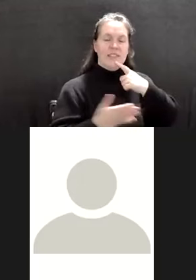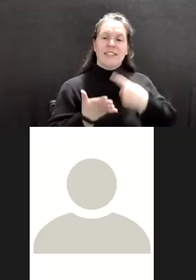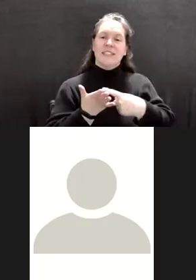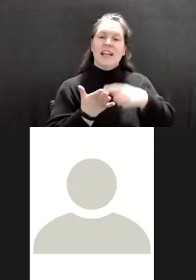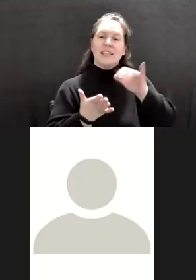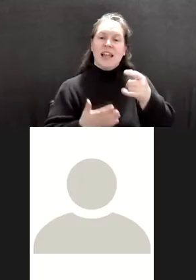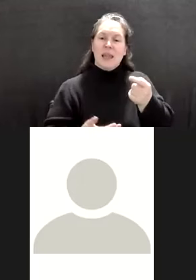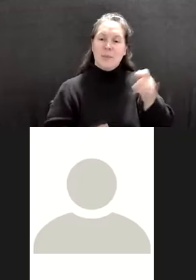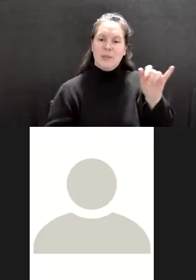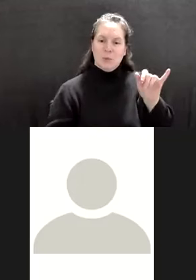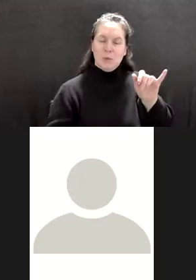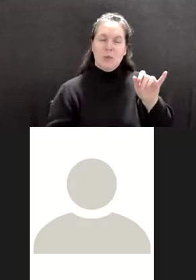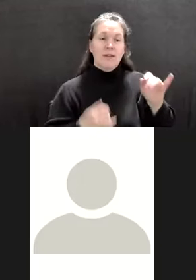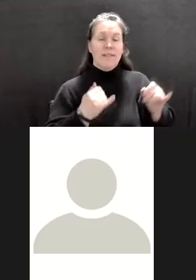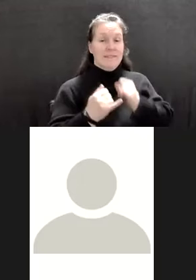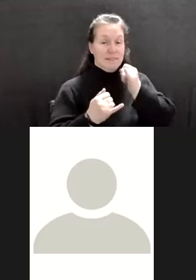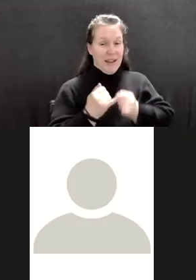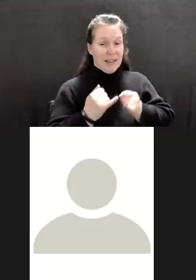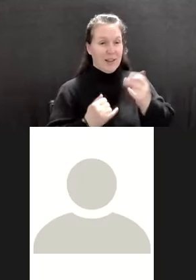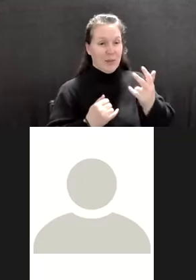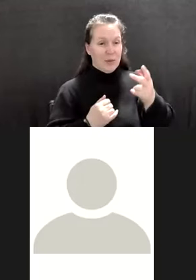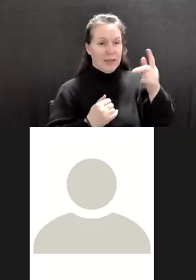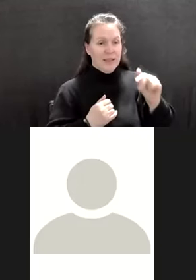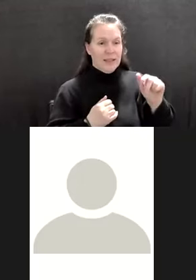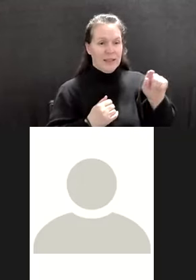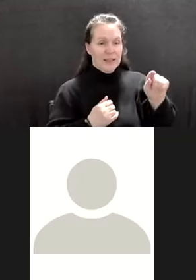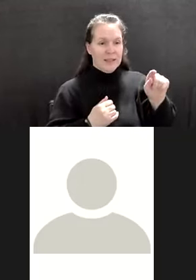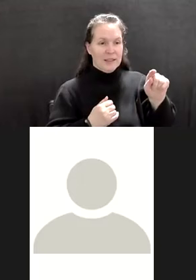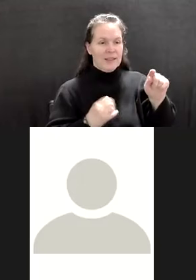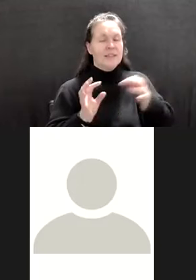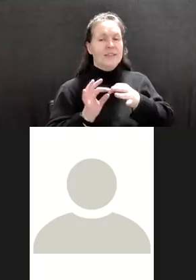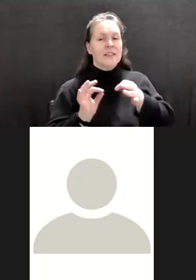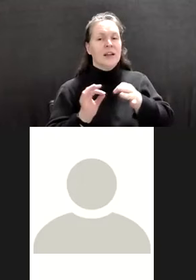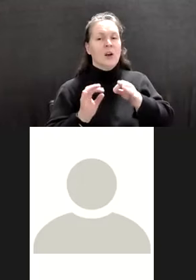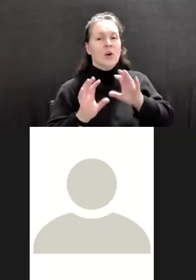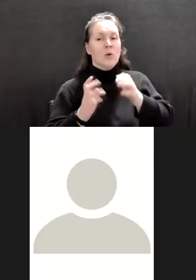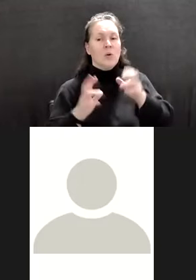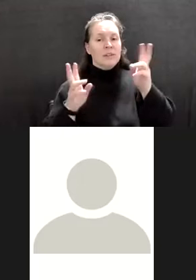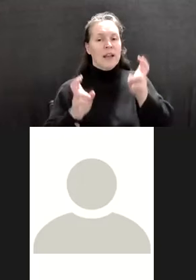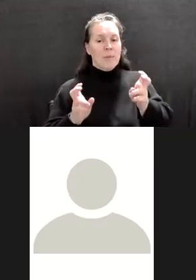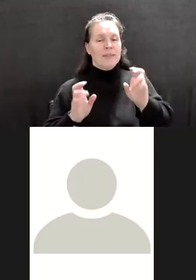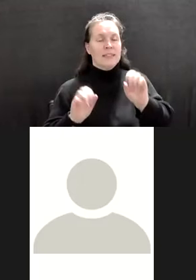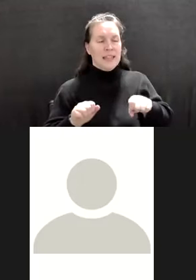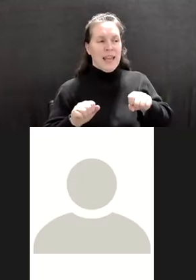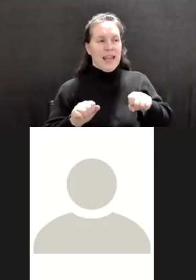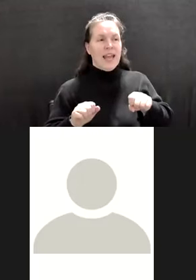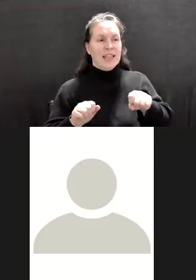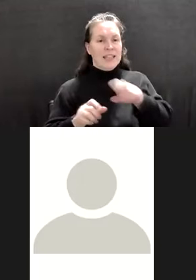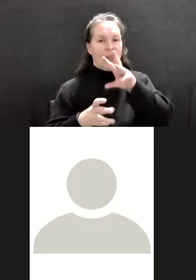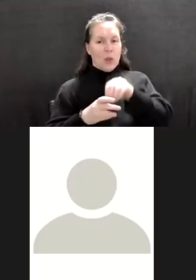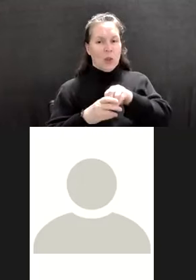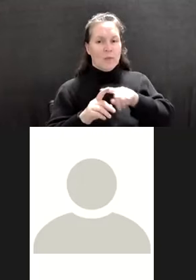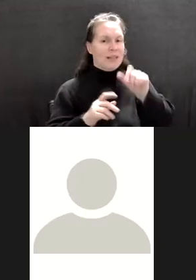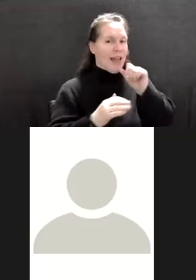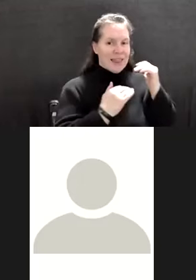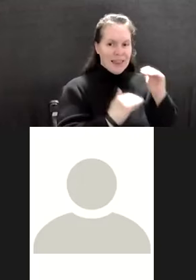And then finally, three, it says the course topics may include, but are not limited to. And so I